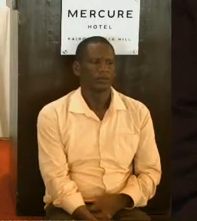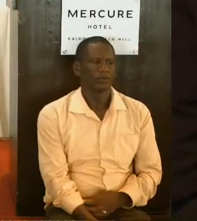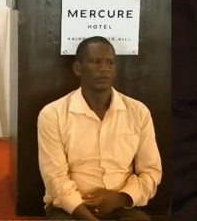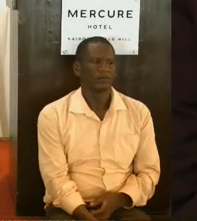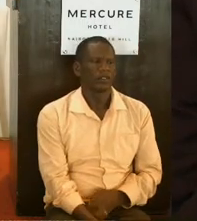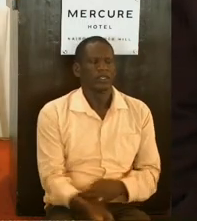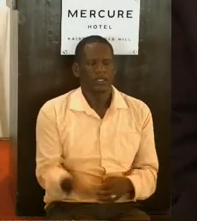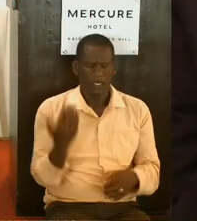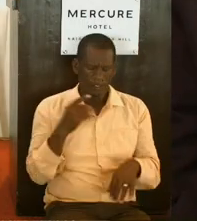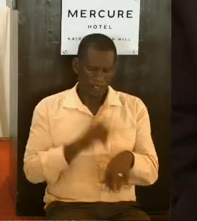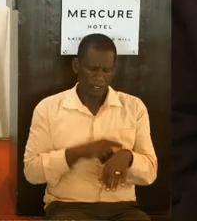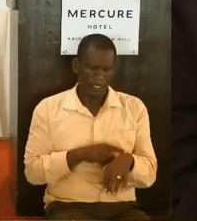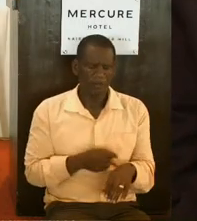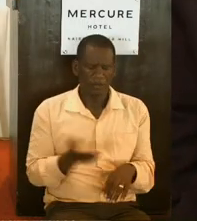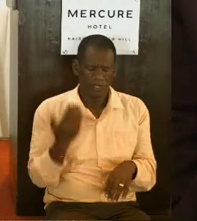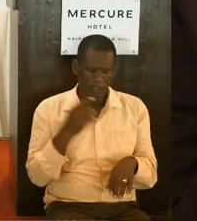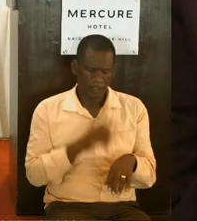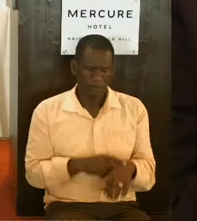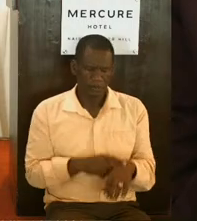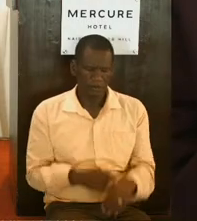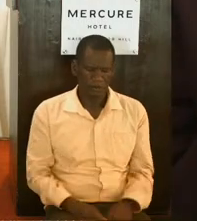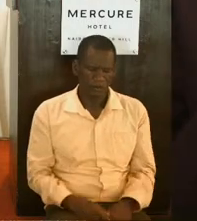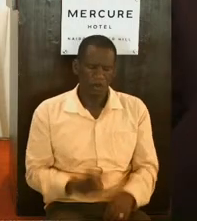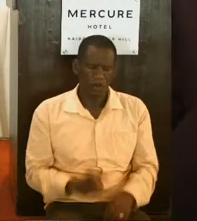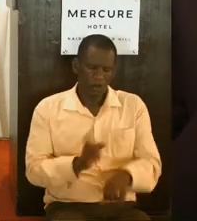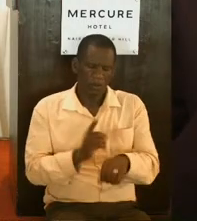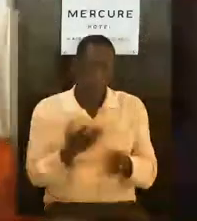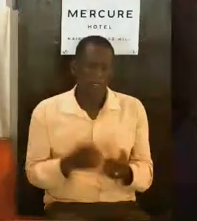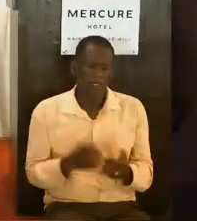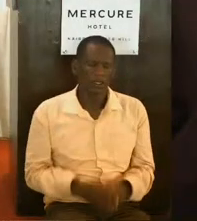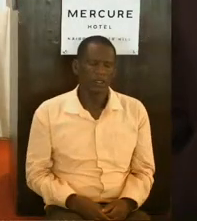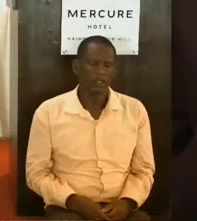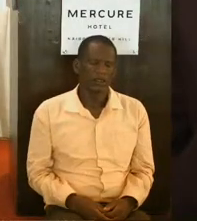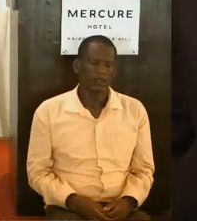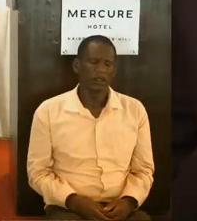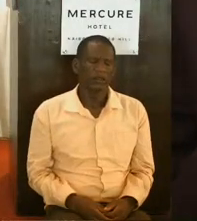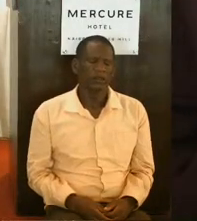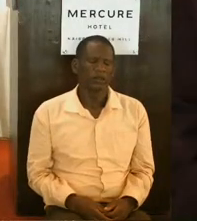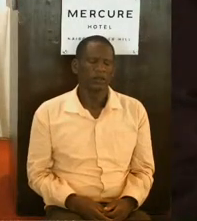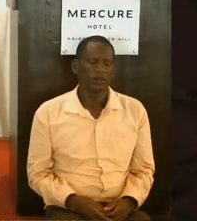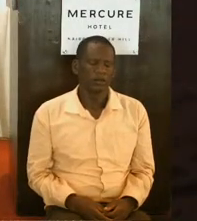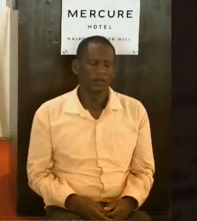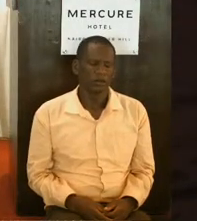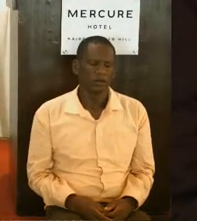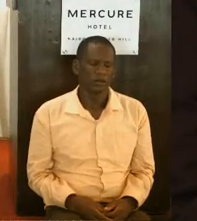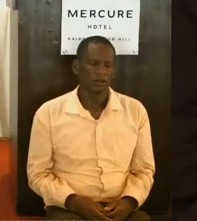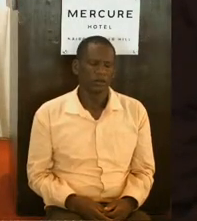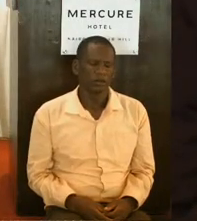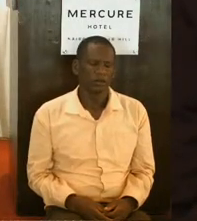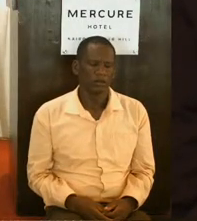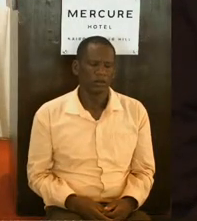the other day a minute yeah okay sorry sorry yeah